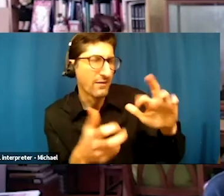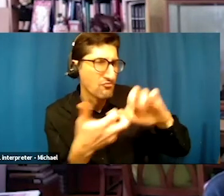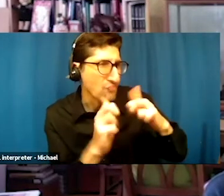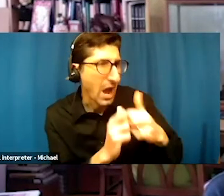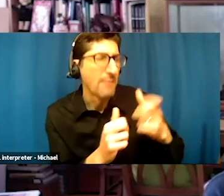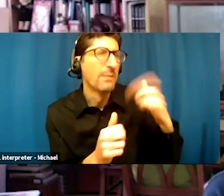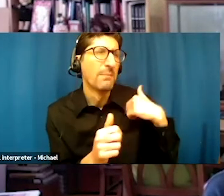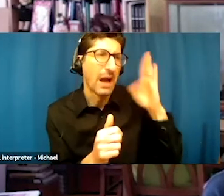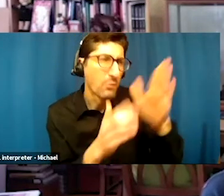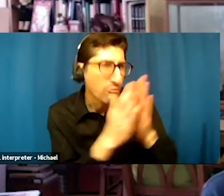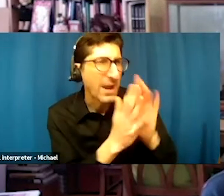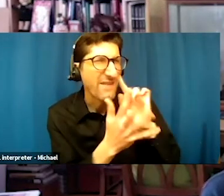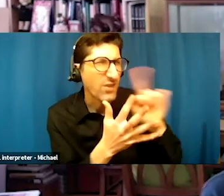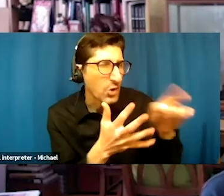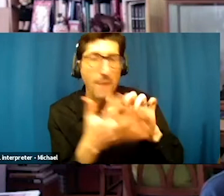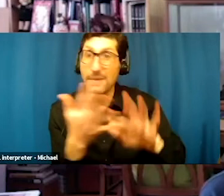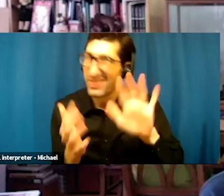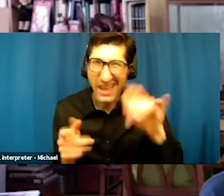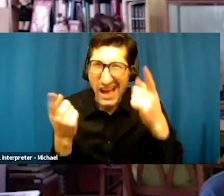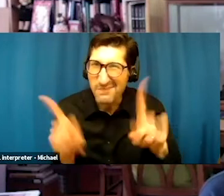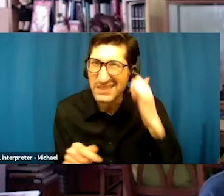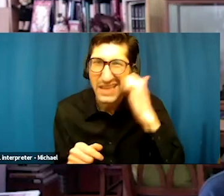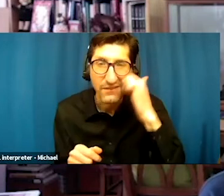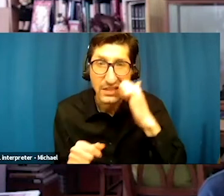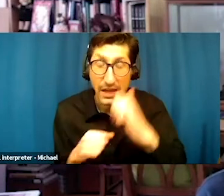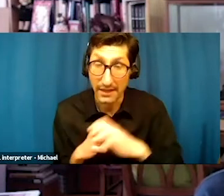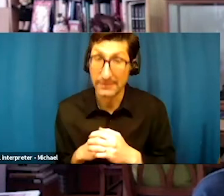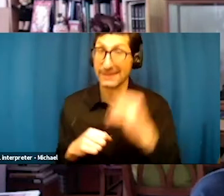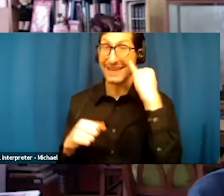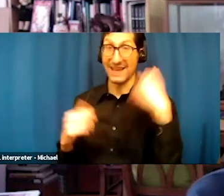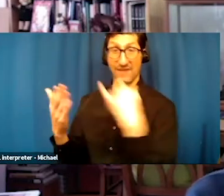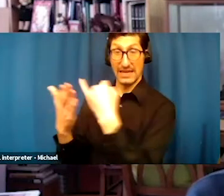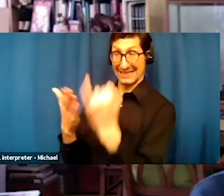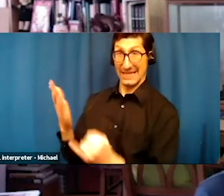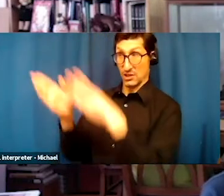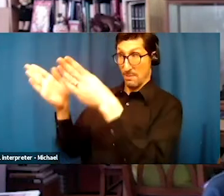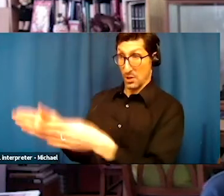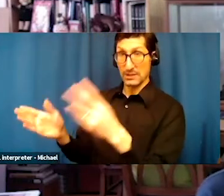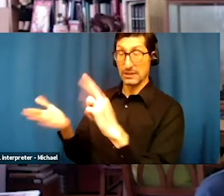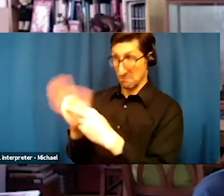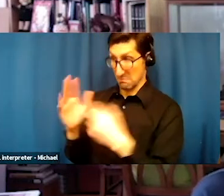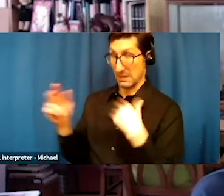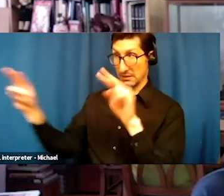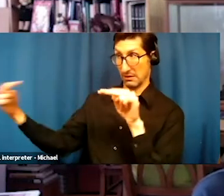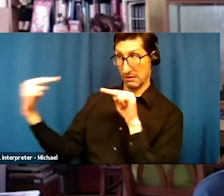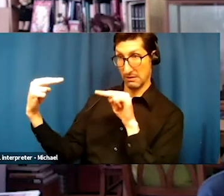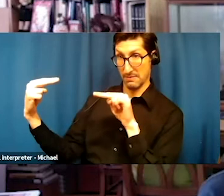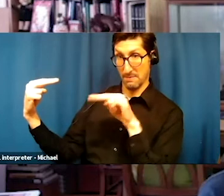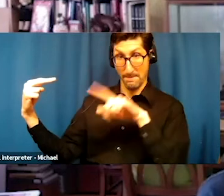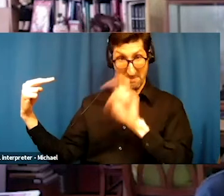occurrence. And the problem with portraiture is that portraiture is being looked at. So I had to figure out